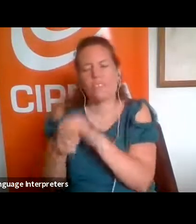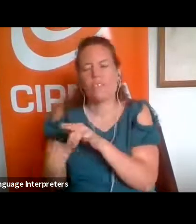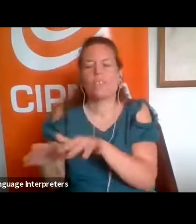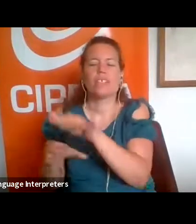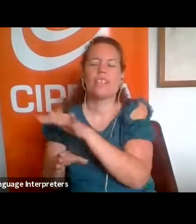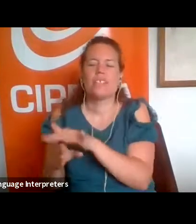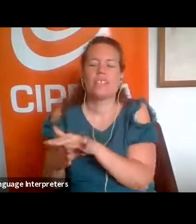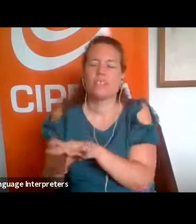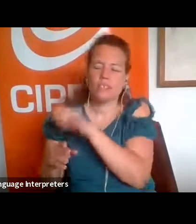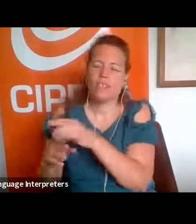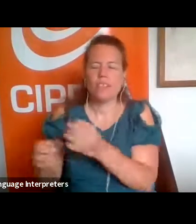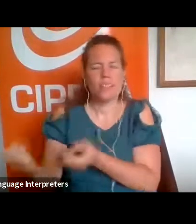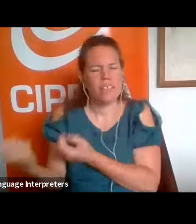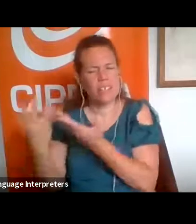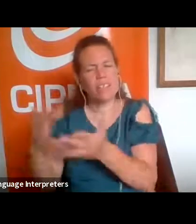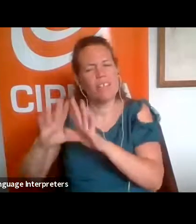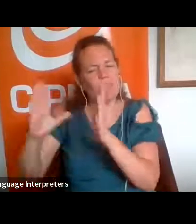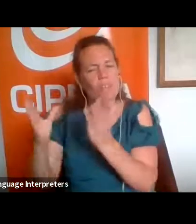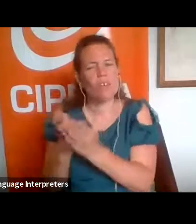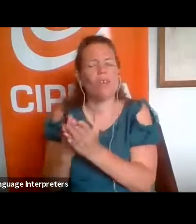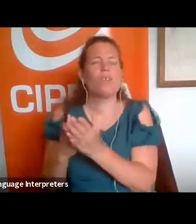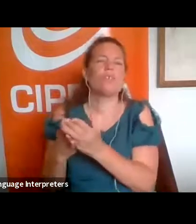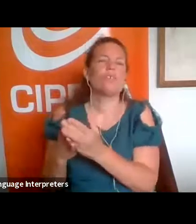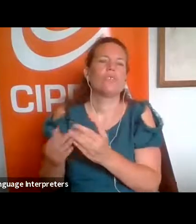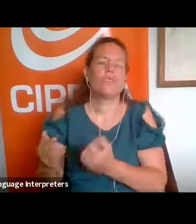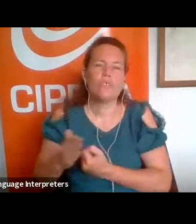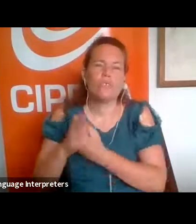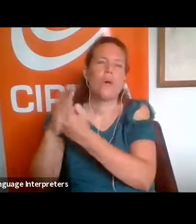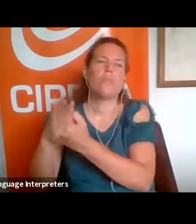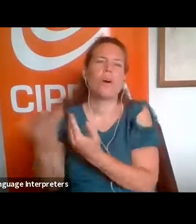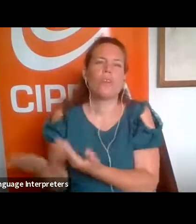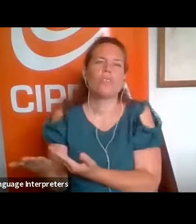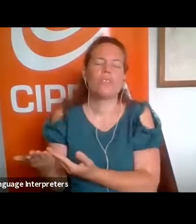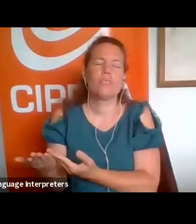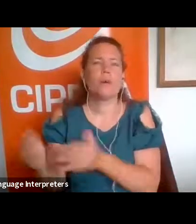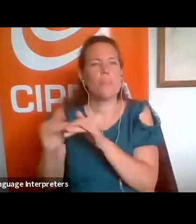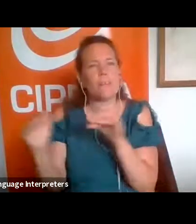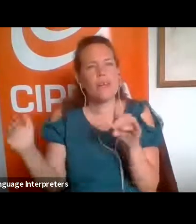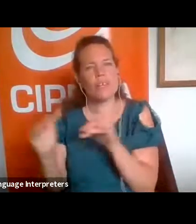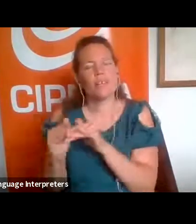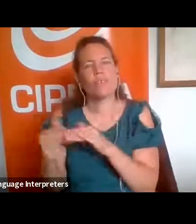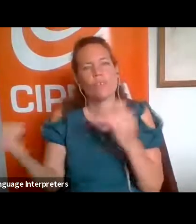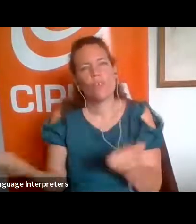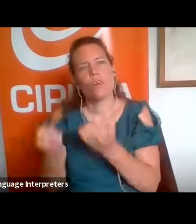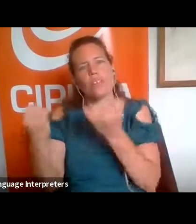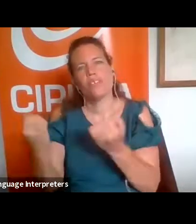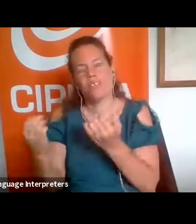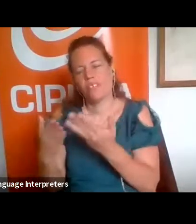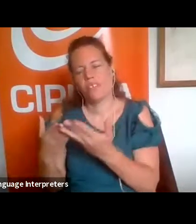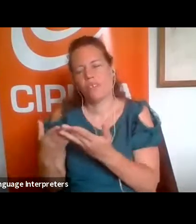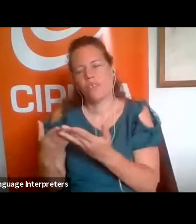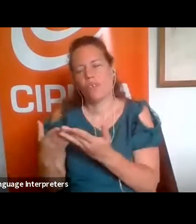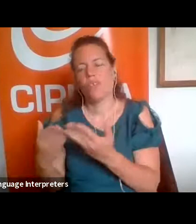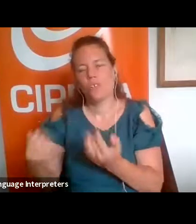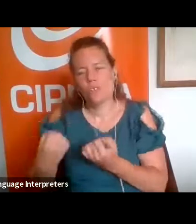support, based on their organizational strength, as I had earlier mentioned. So if the case requires litigation, then